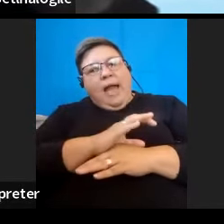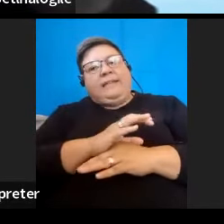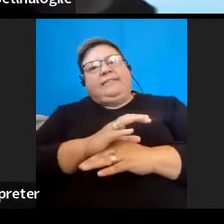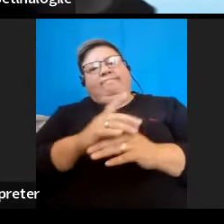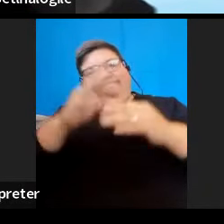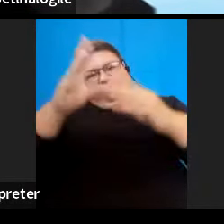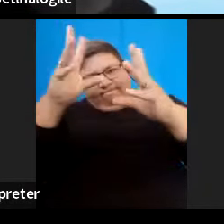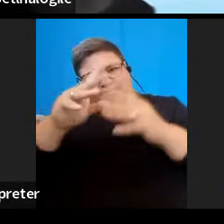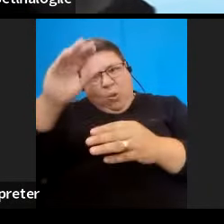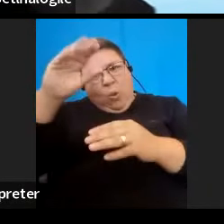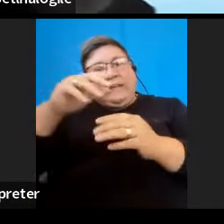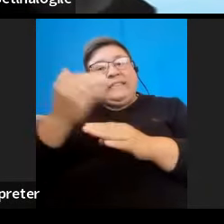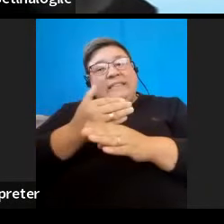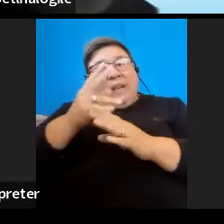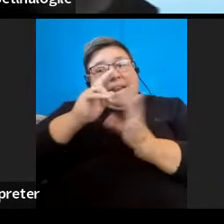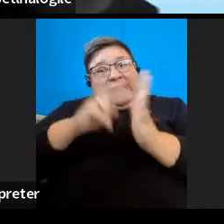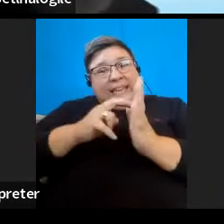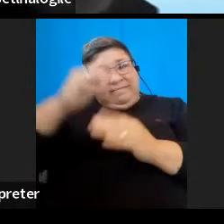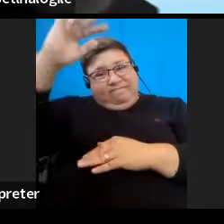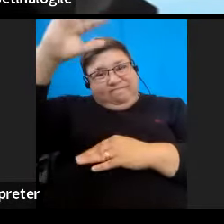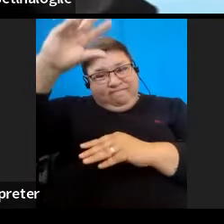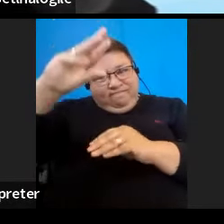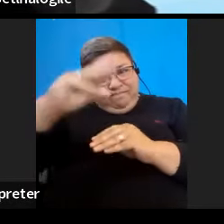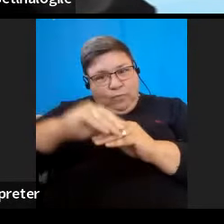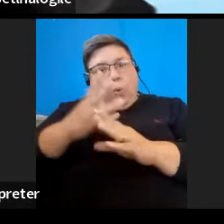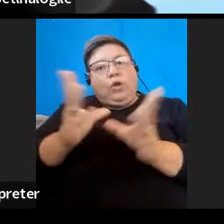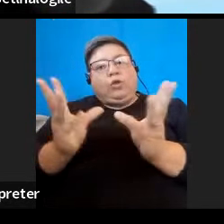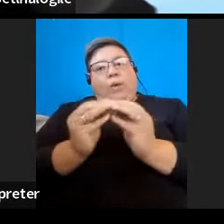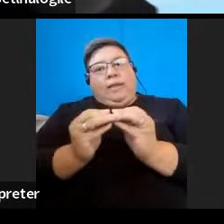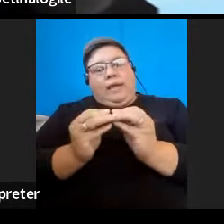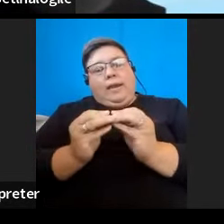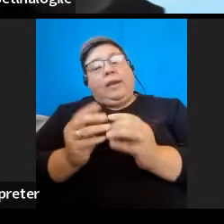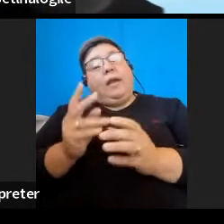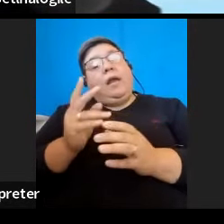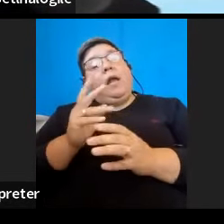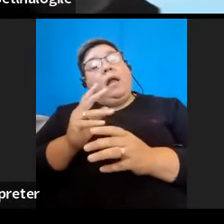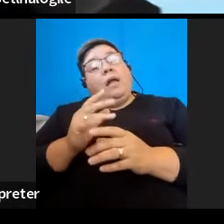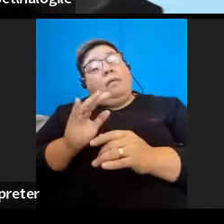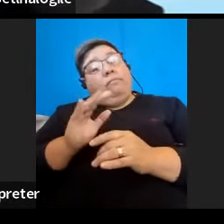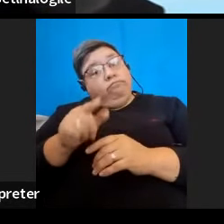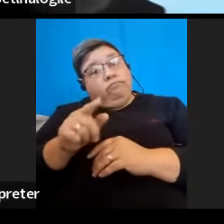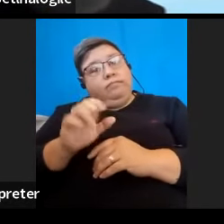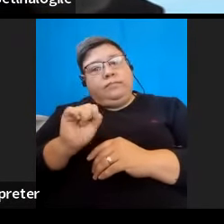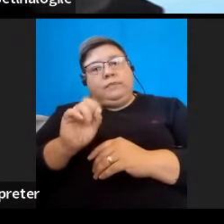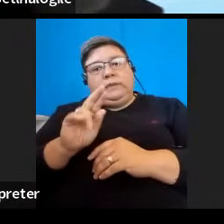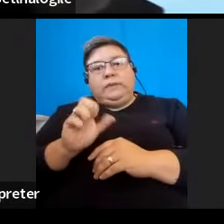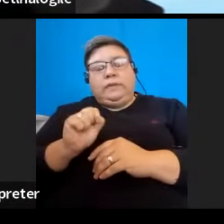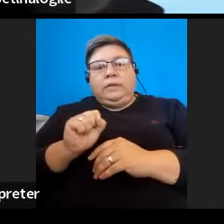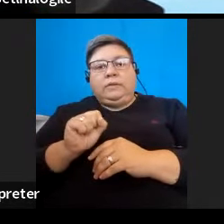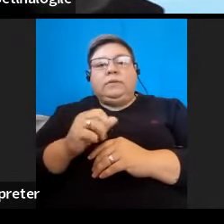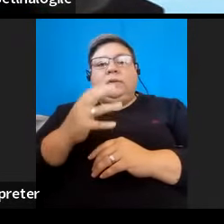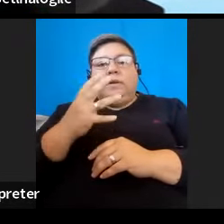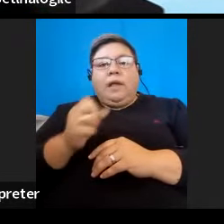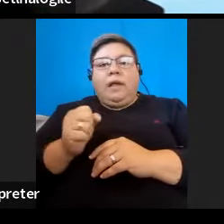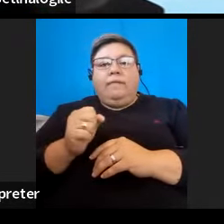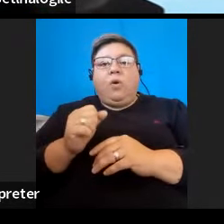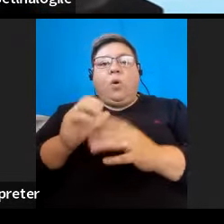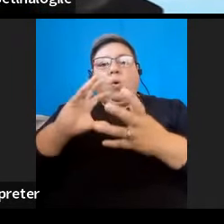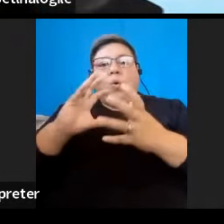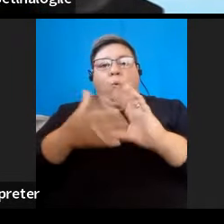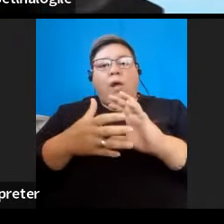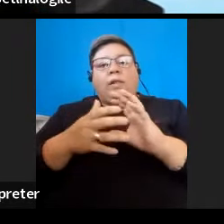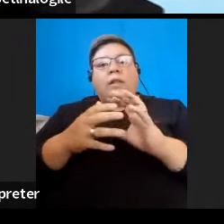So it's an ongoing process. And as SARS, we are also signatories to the World Trade